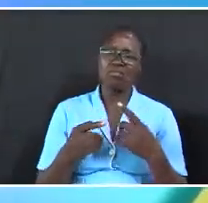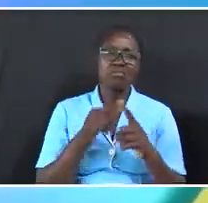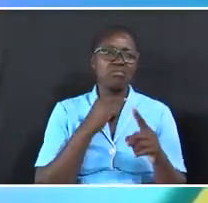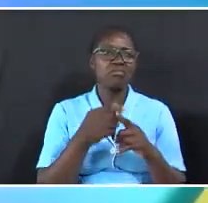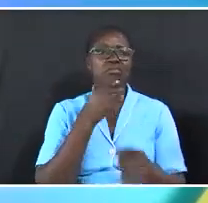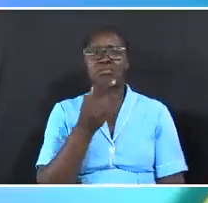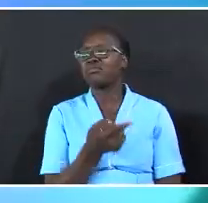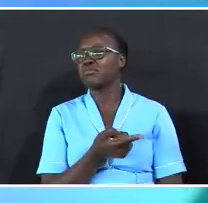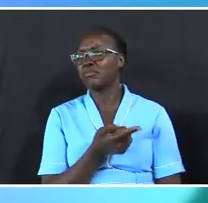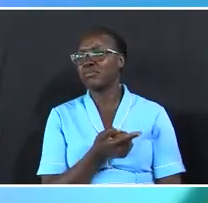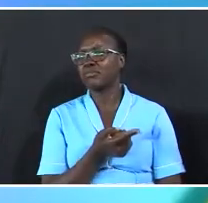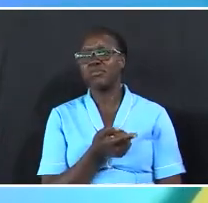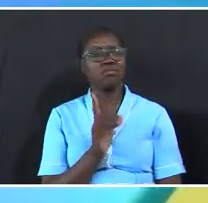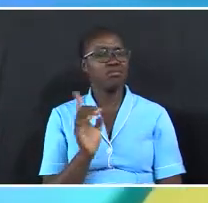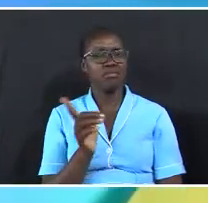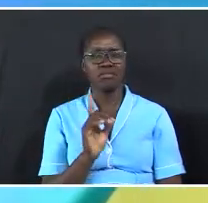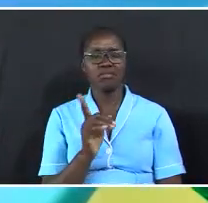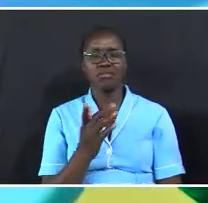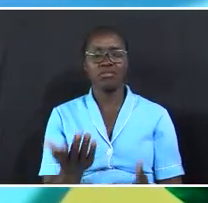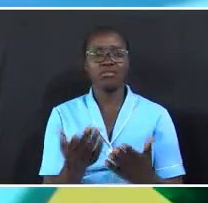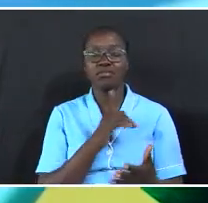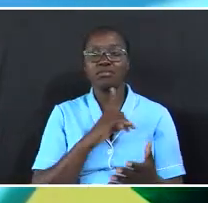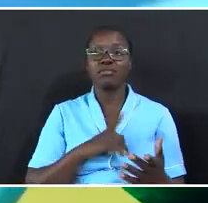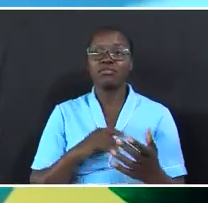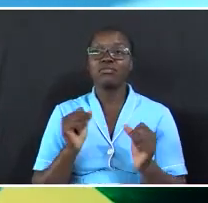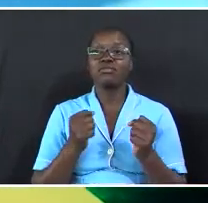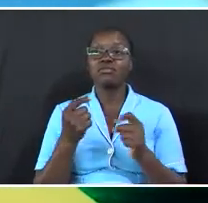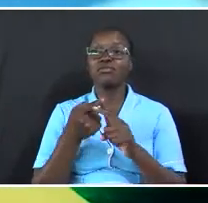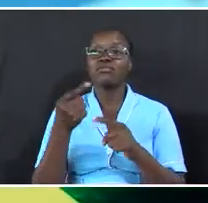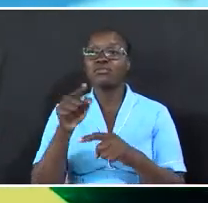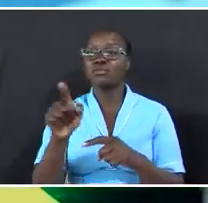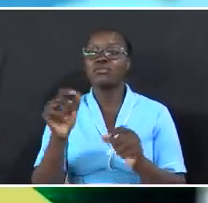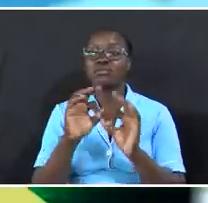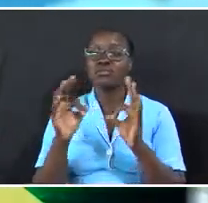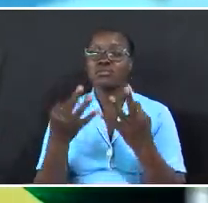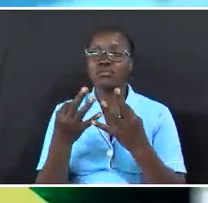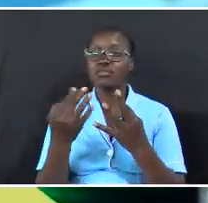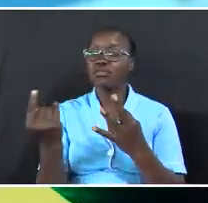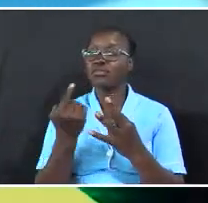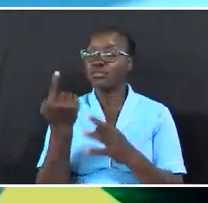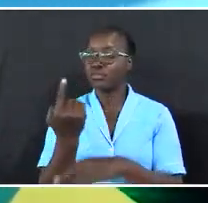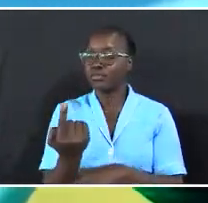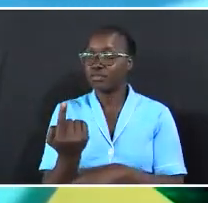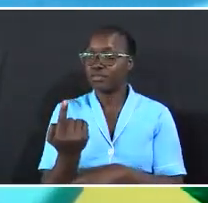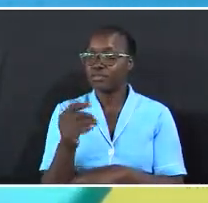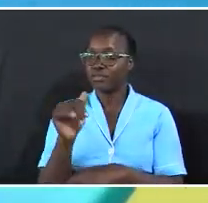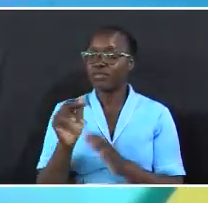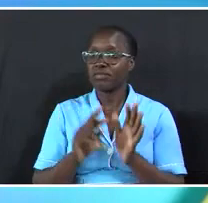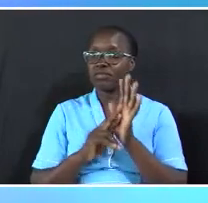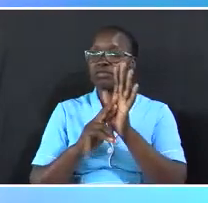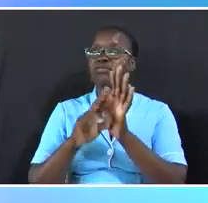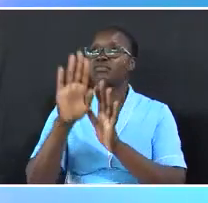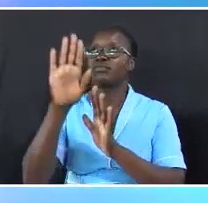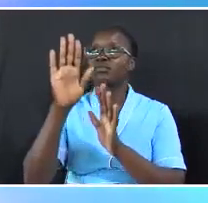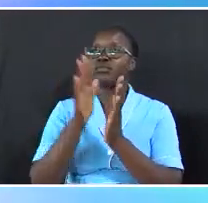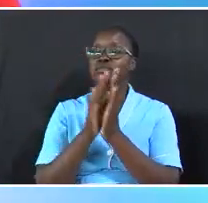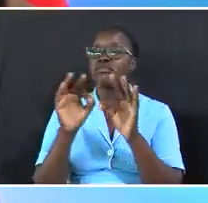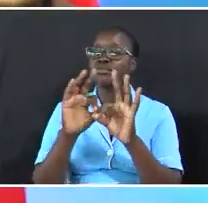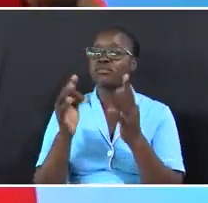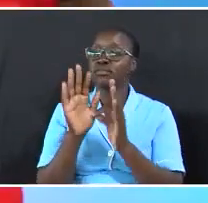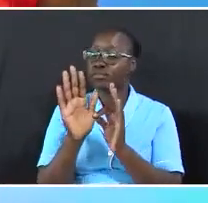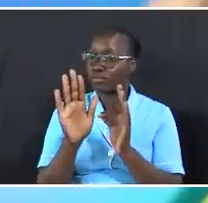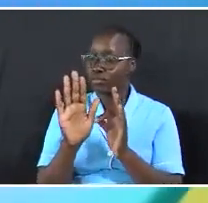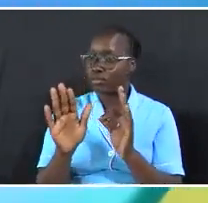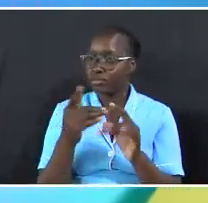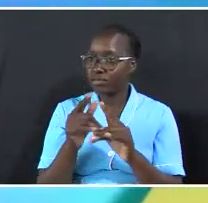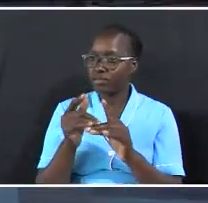this man. Maybe the Lord is saving you for your family because you are the only one that can represent him in that family.